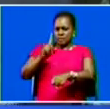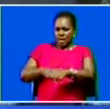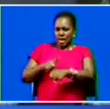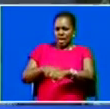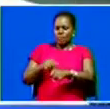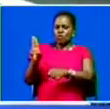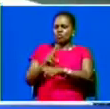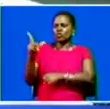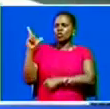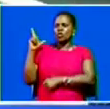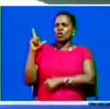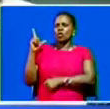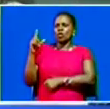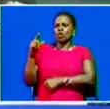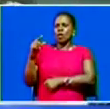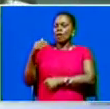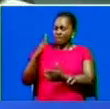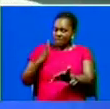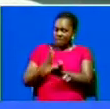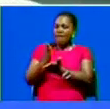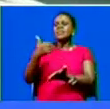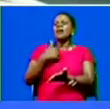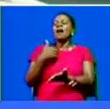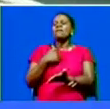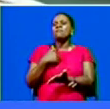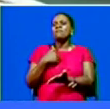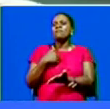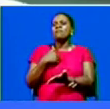Kibra and elsewhere. Also, Aisha Jumwa has a right